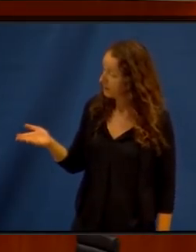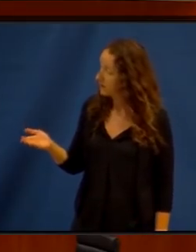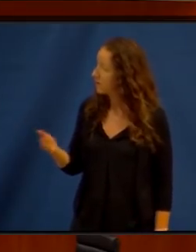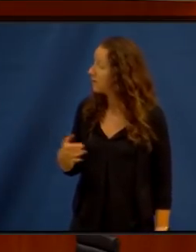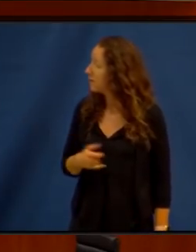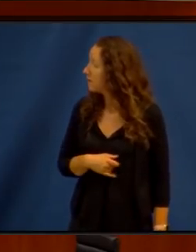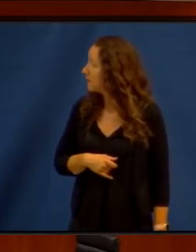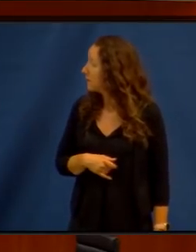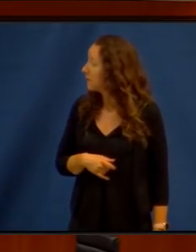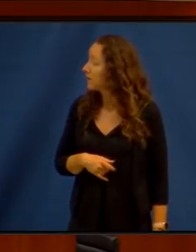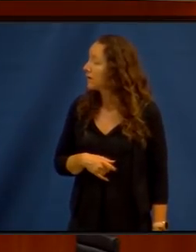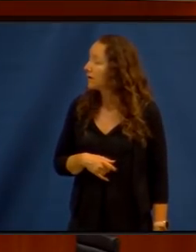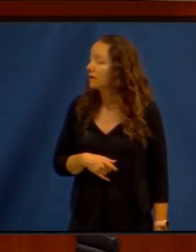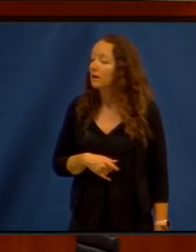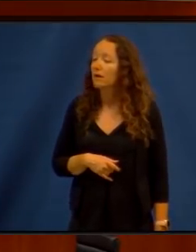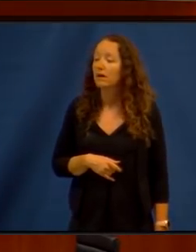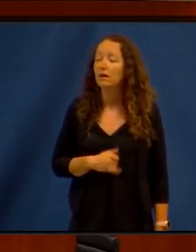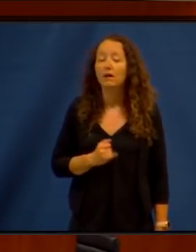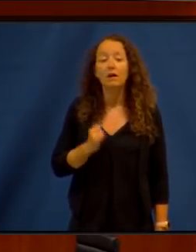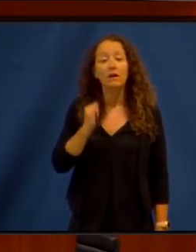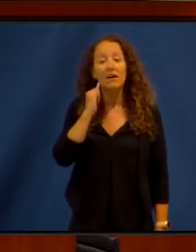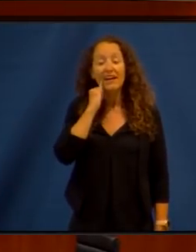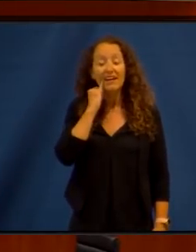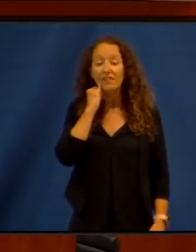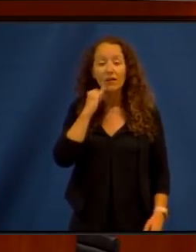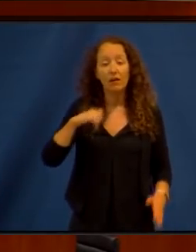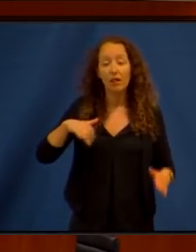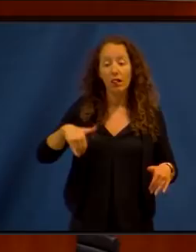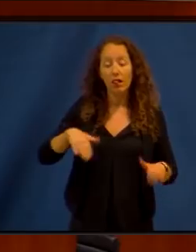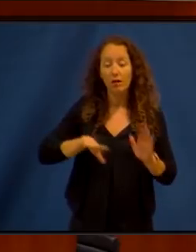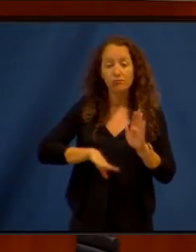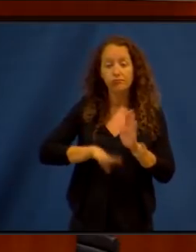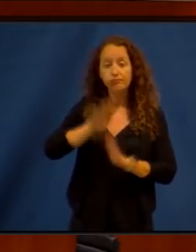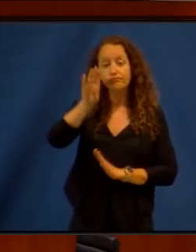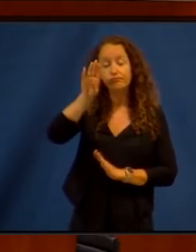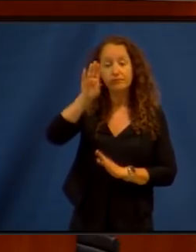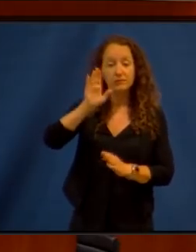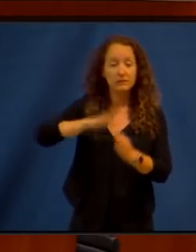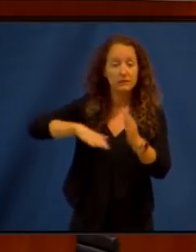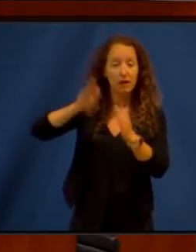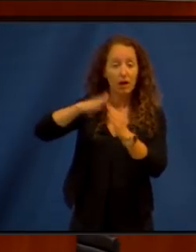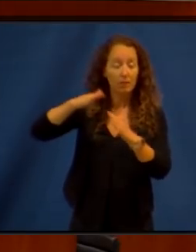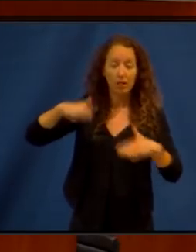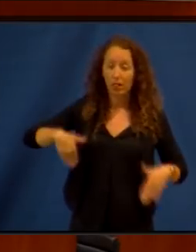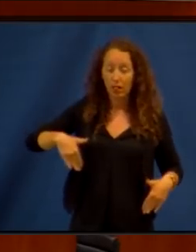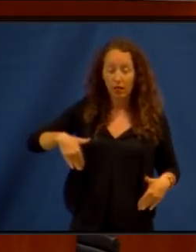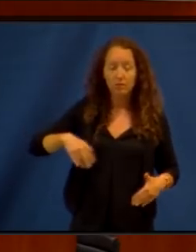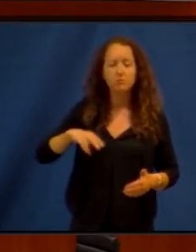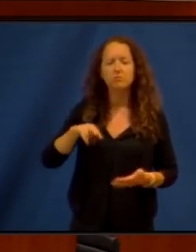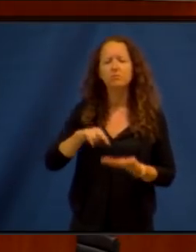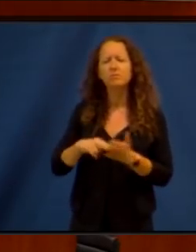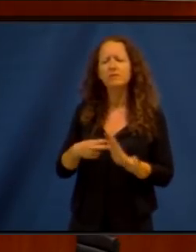Assuming we haven't reached a peak yet, when do you see reaching the peak?